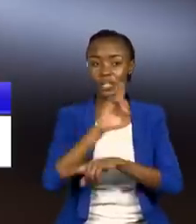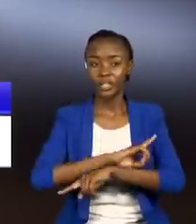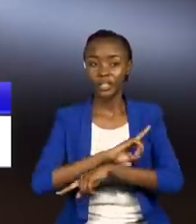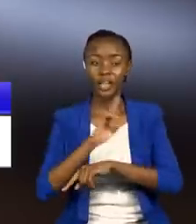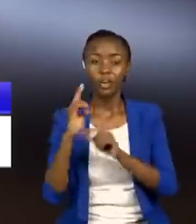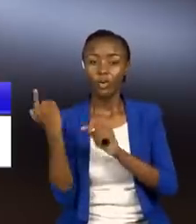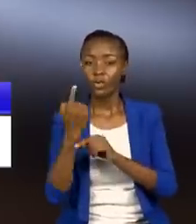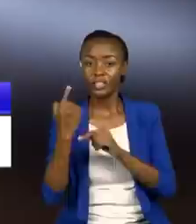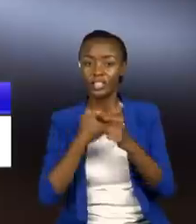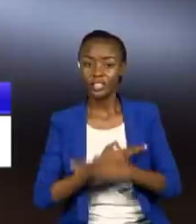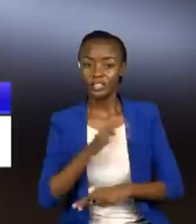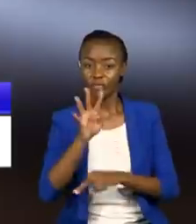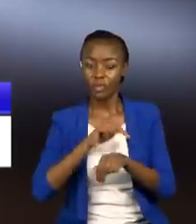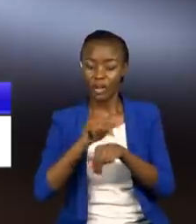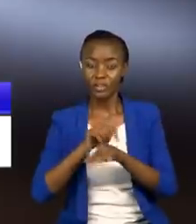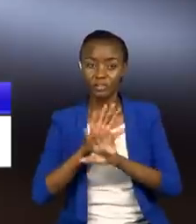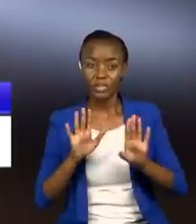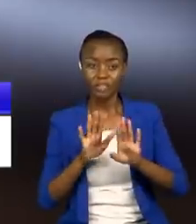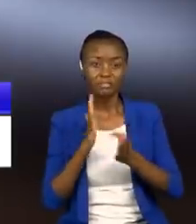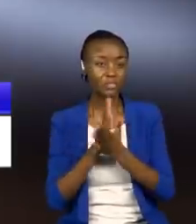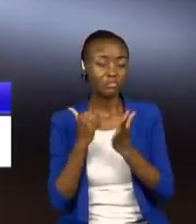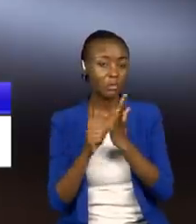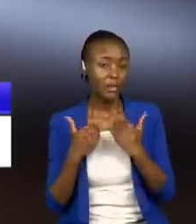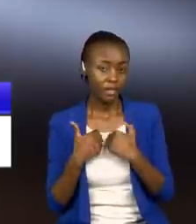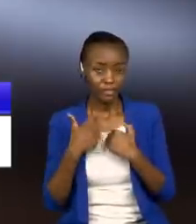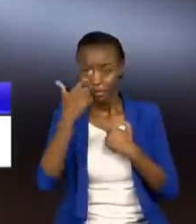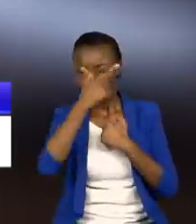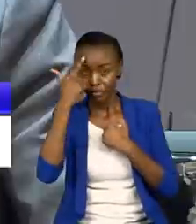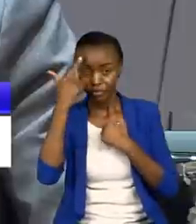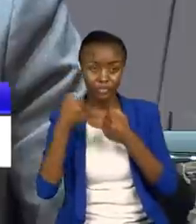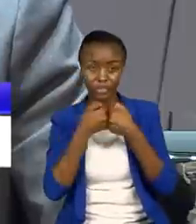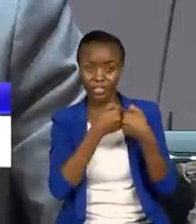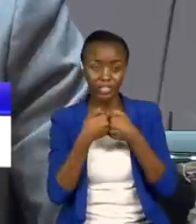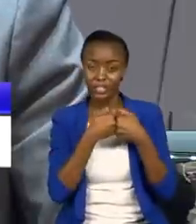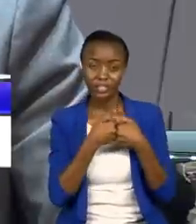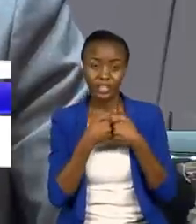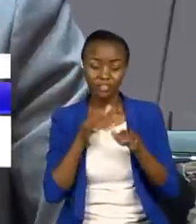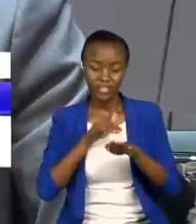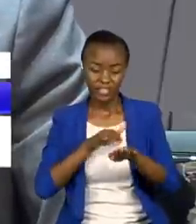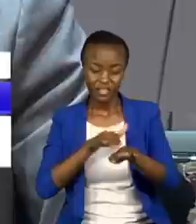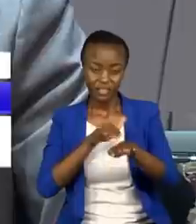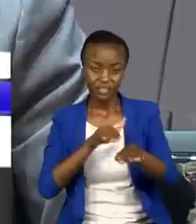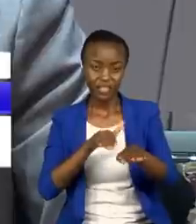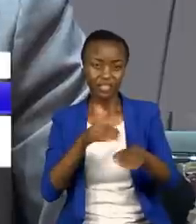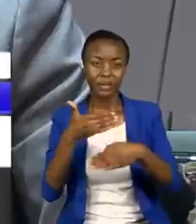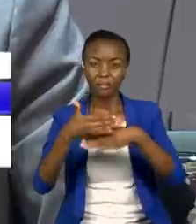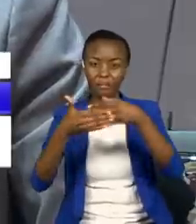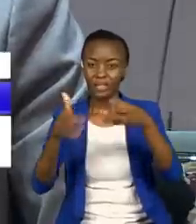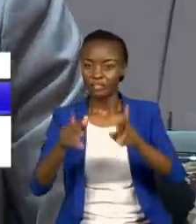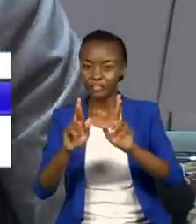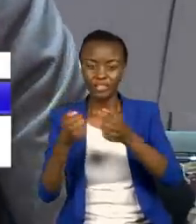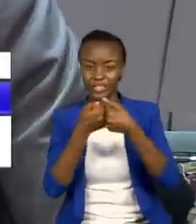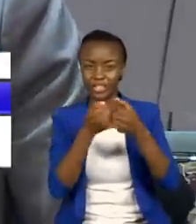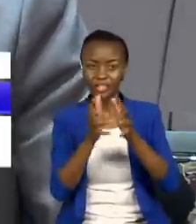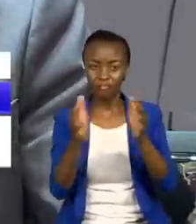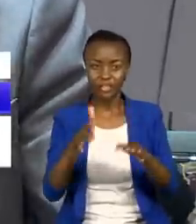for only 4 hours. Obviously, traffic is a challenge, you know, with the new highway being built, you know, so that's a very big challenge